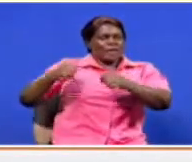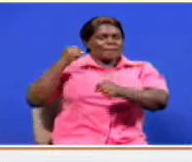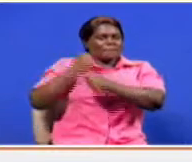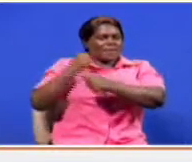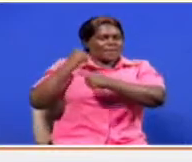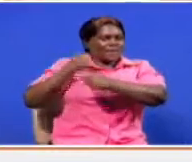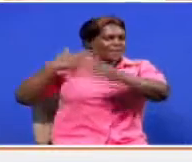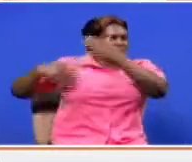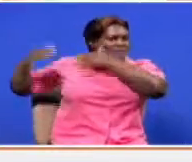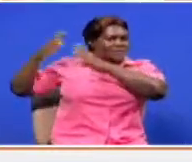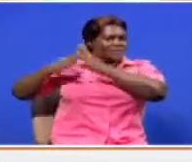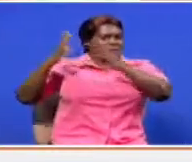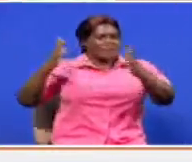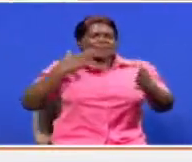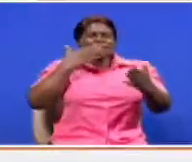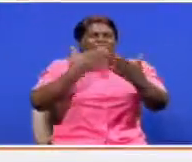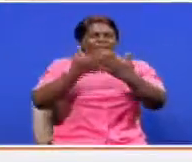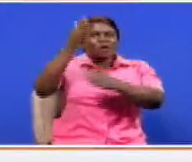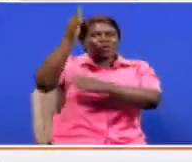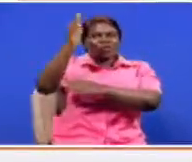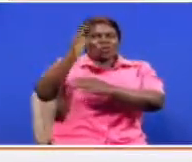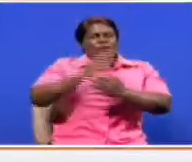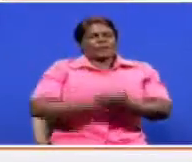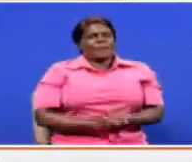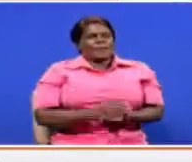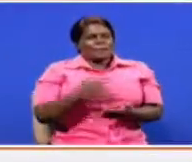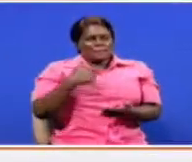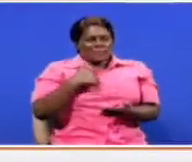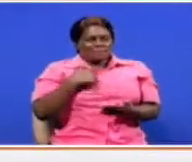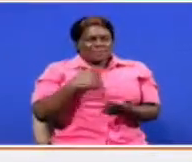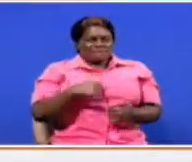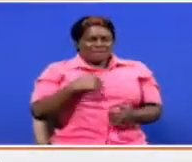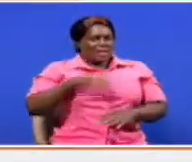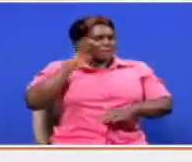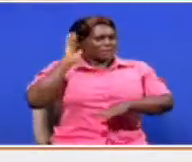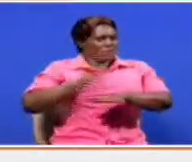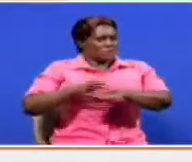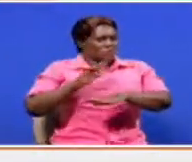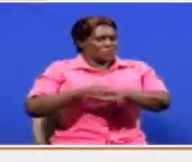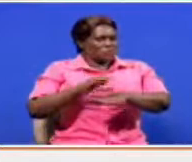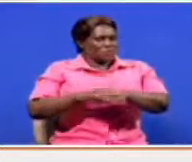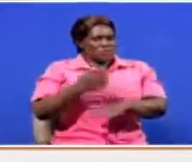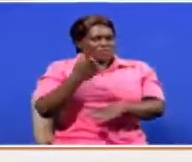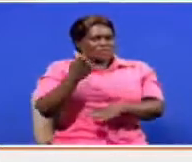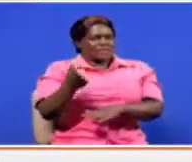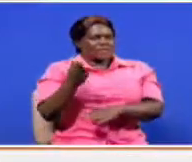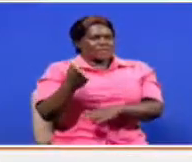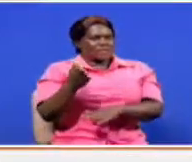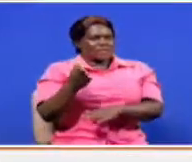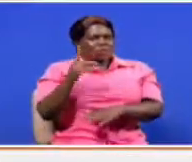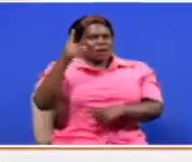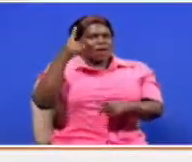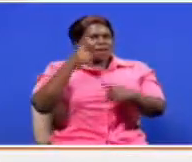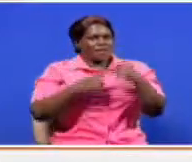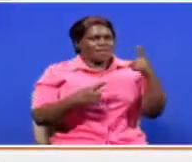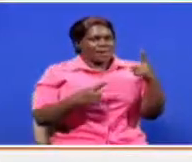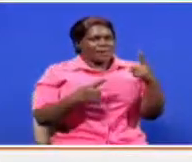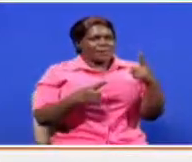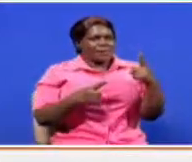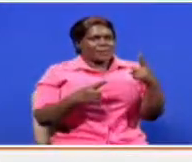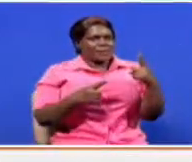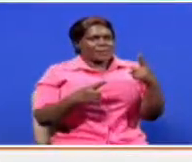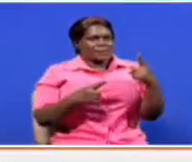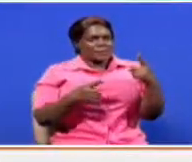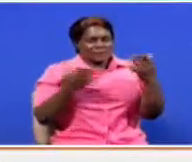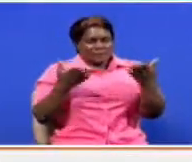history. Nashukuru Mungu. Mimi na feel poa kwa sababu hiyo imekuwa role yangu kwa uwanja